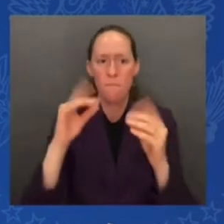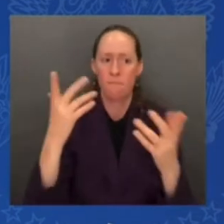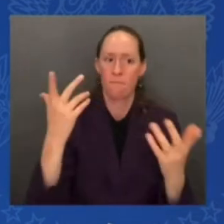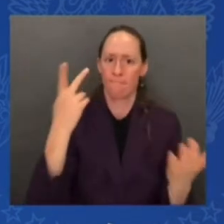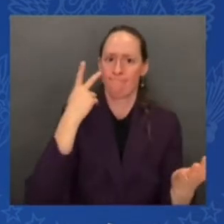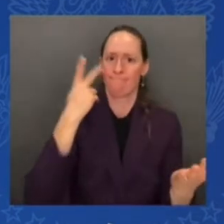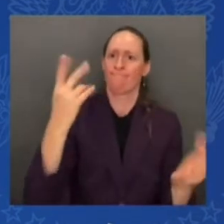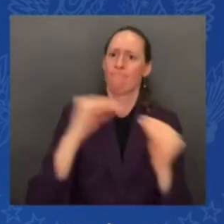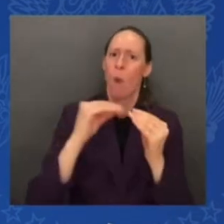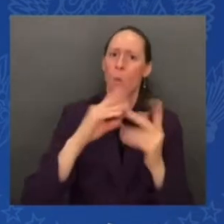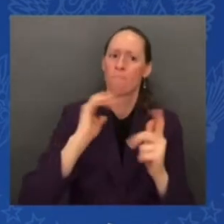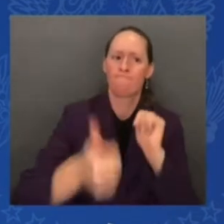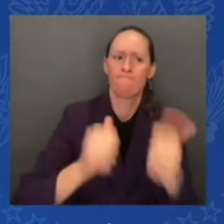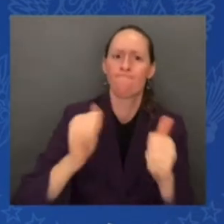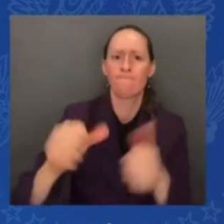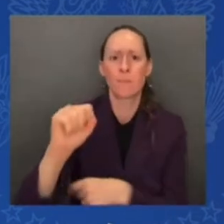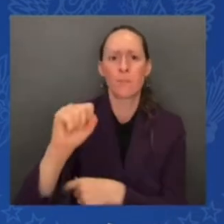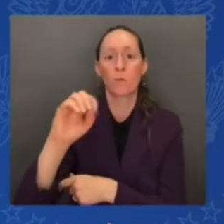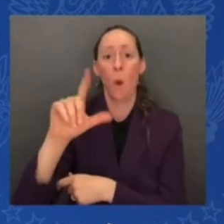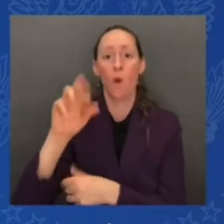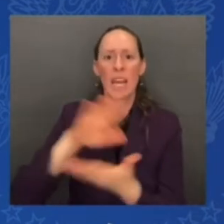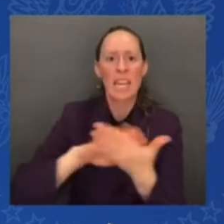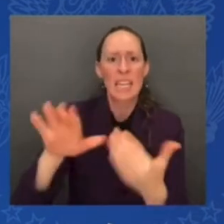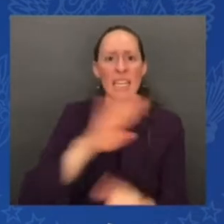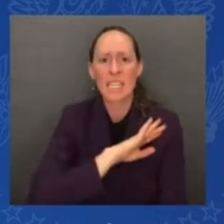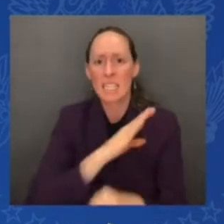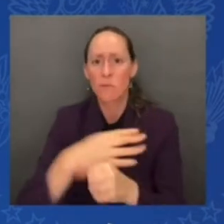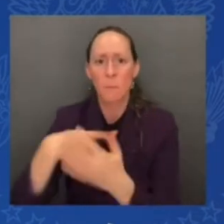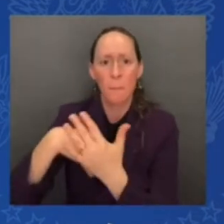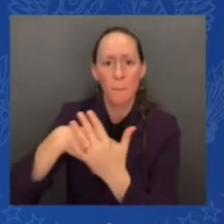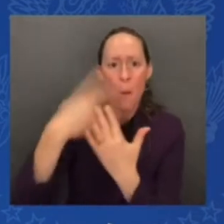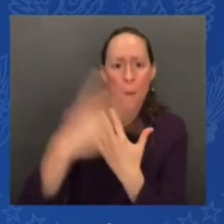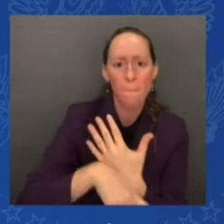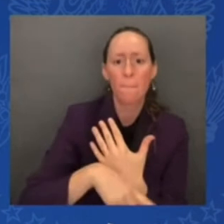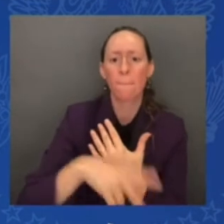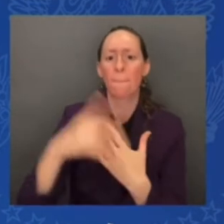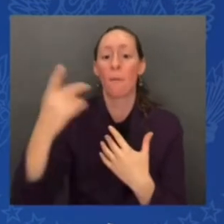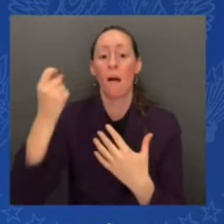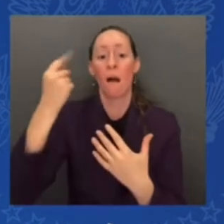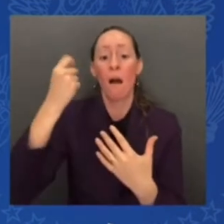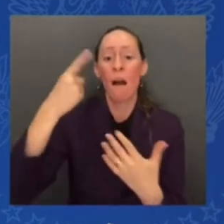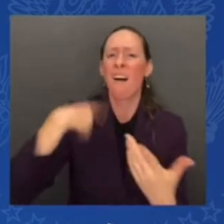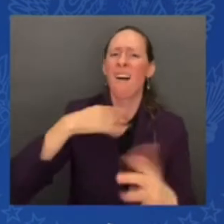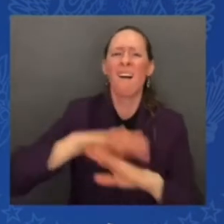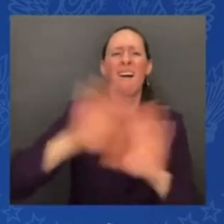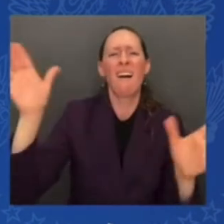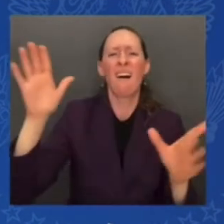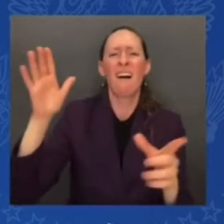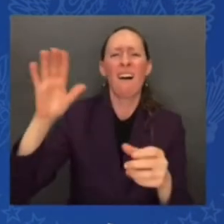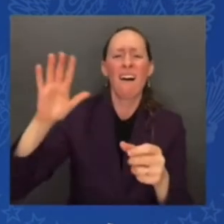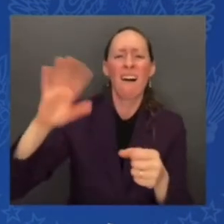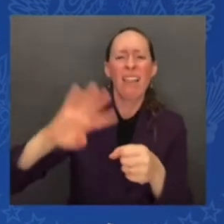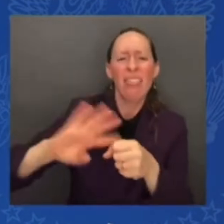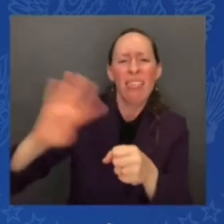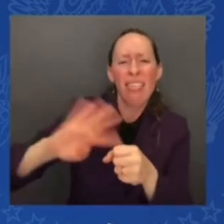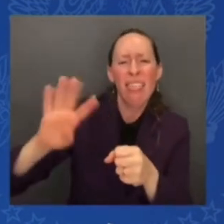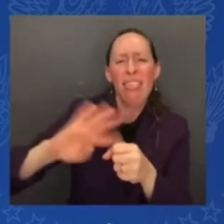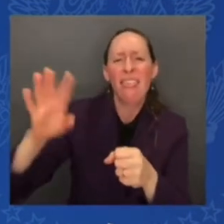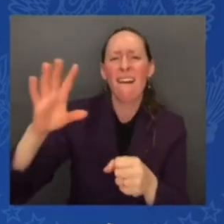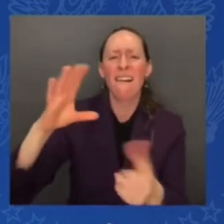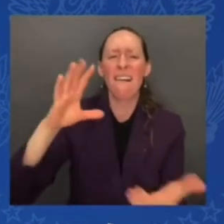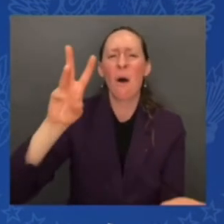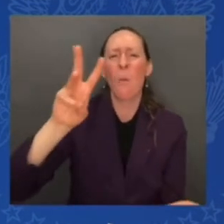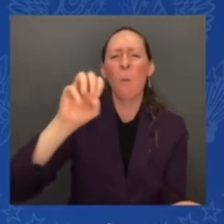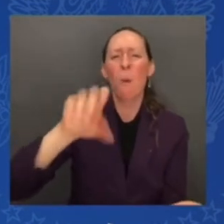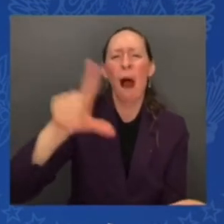oil and gas operations. We're capping thousands of those wells all across America, beginning in western Pennsylvania,